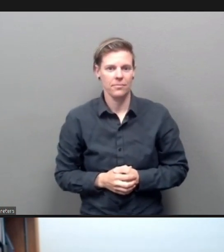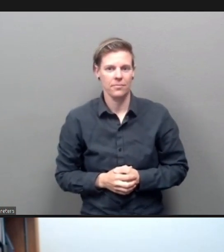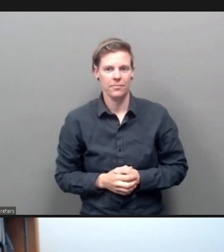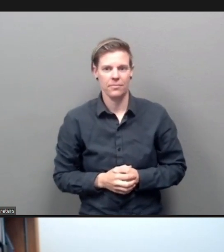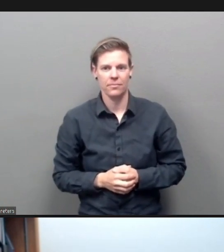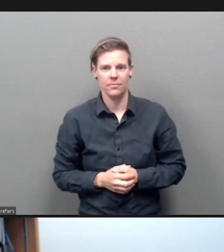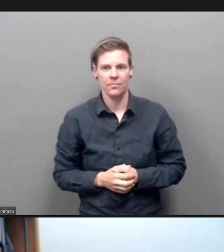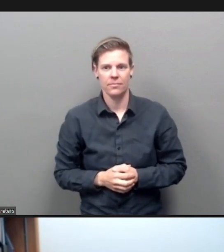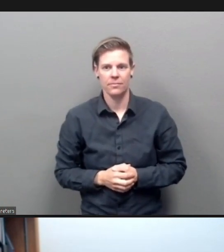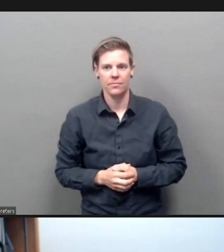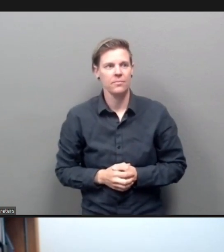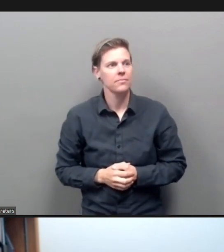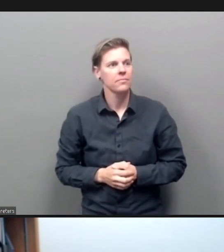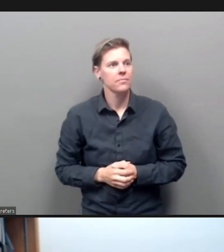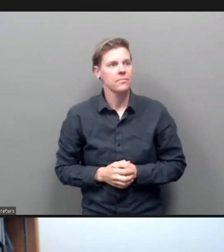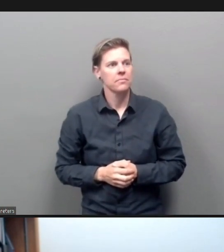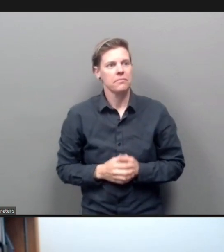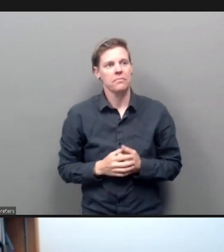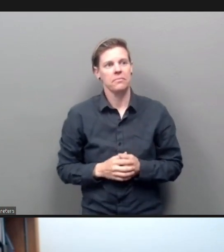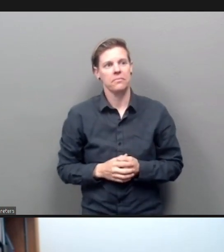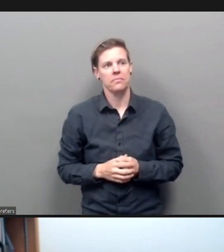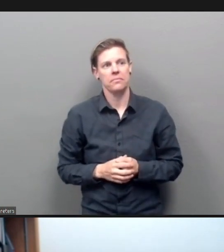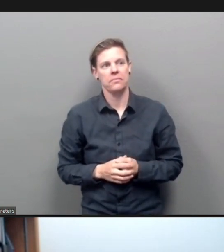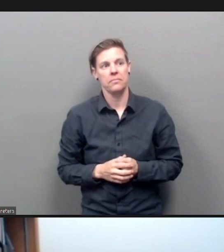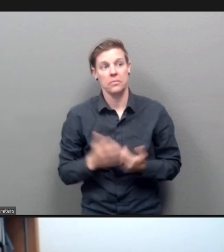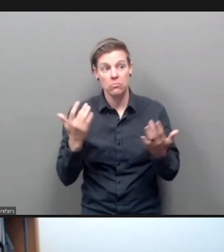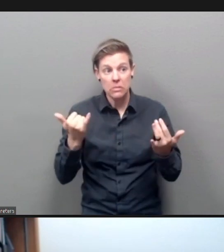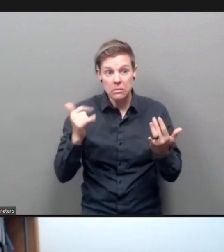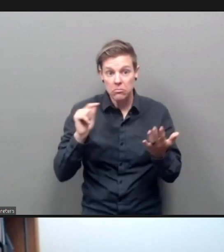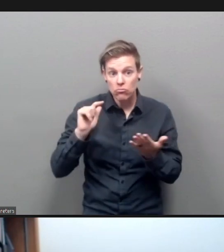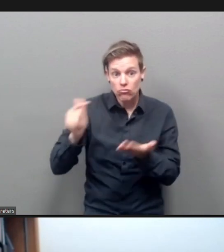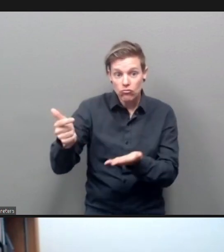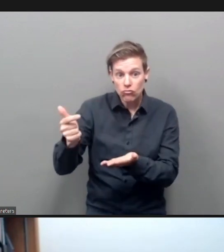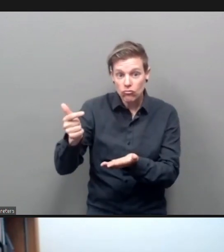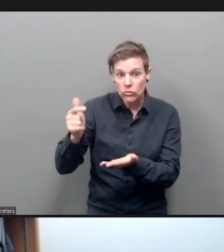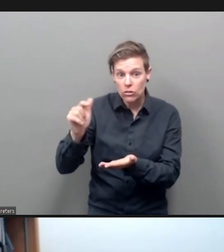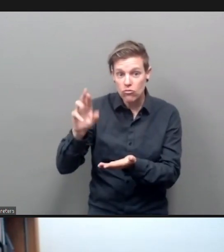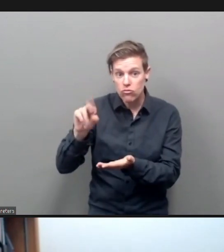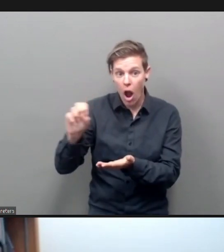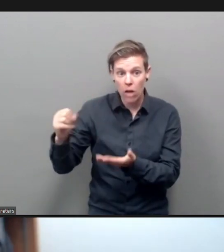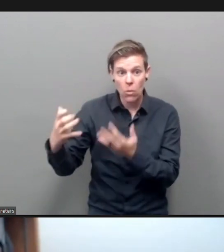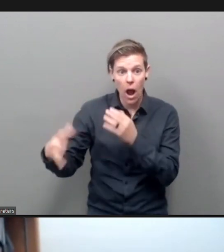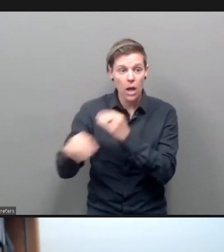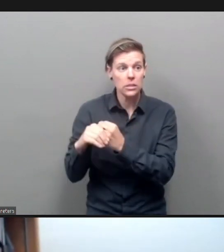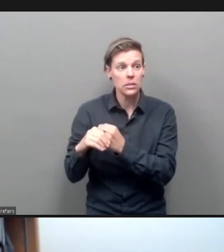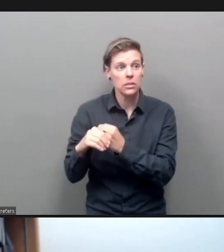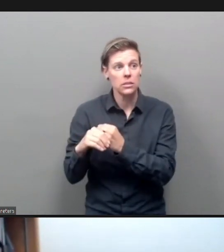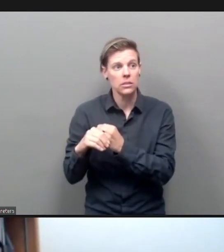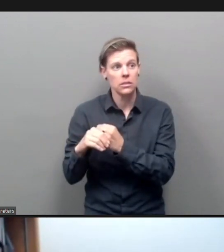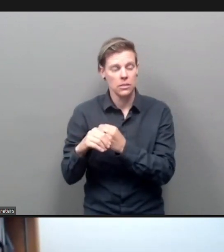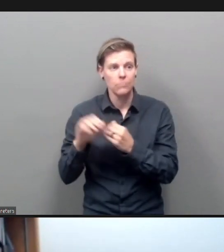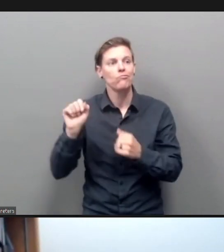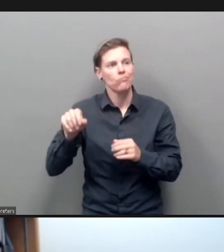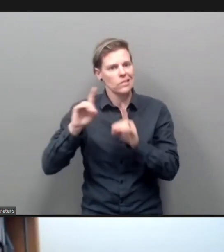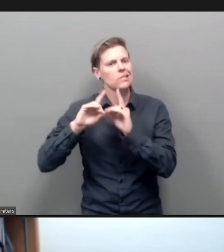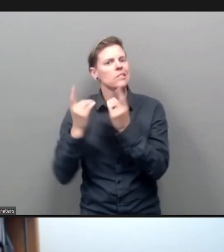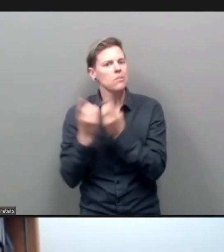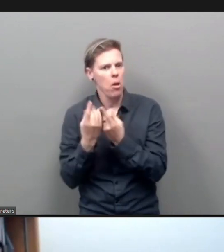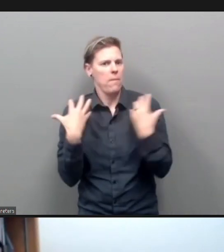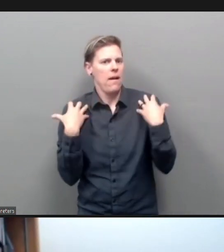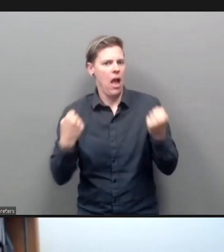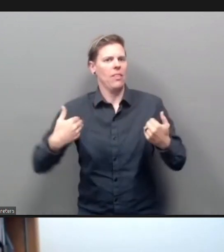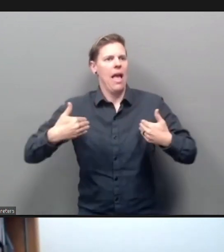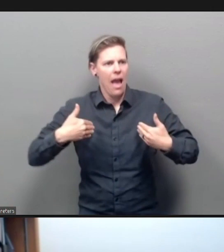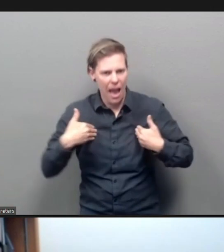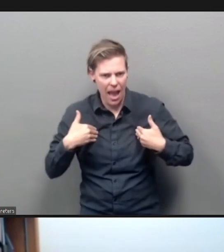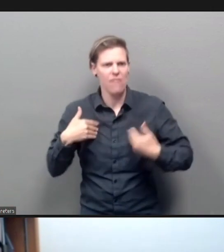I don't know, Christine, do you have any thoughts on that? DOH does have a process that we use to evaluate all vaccines,